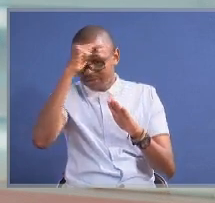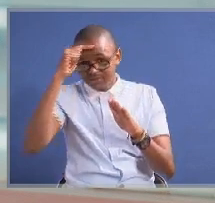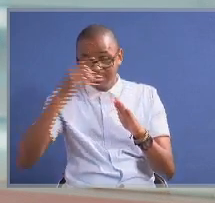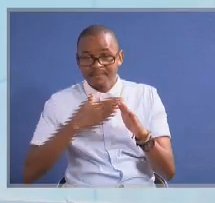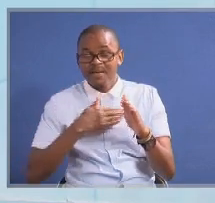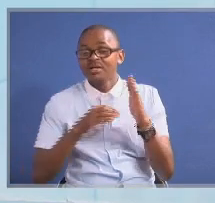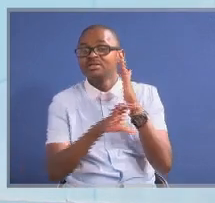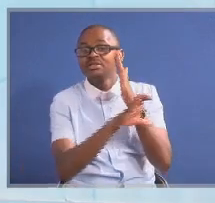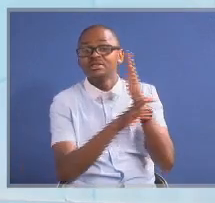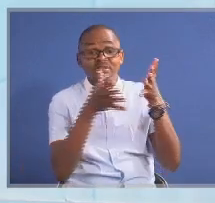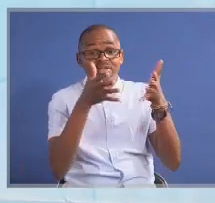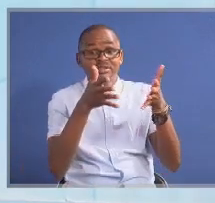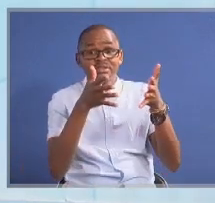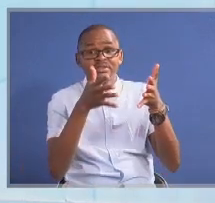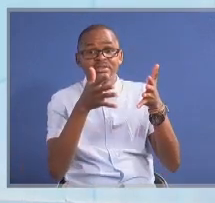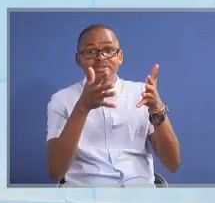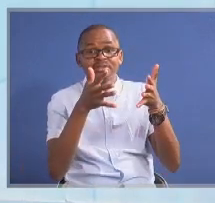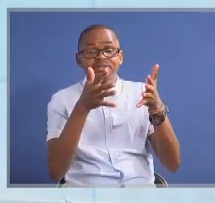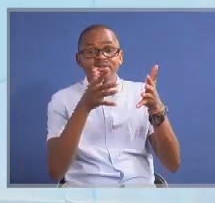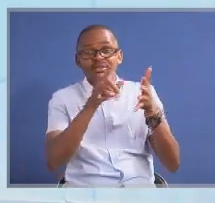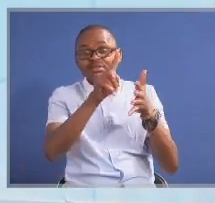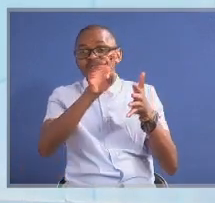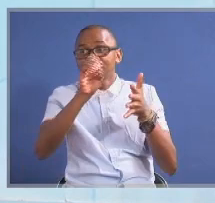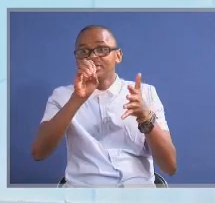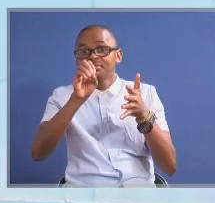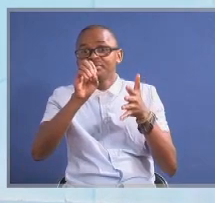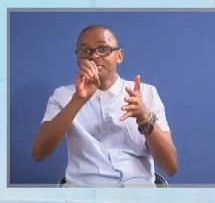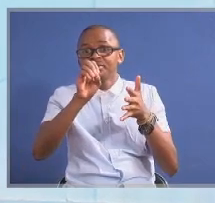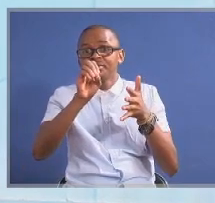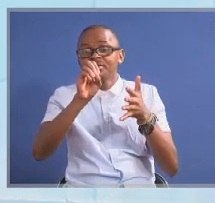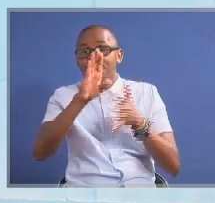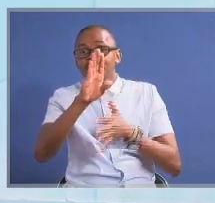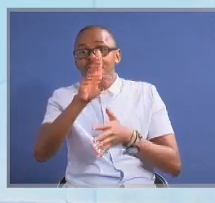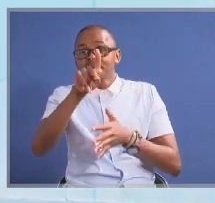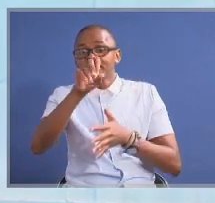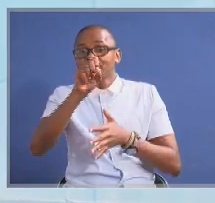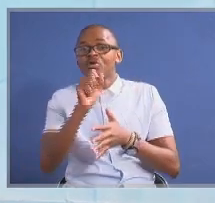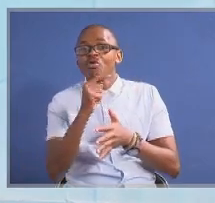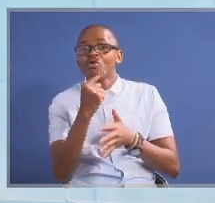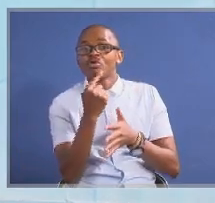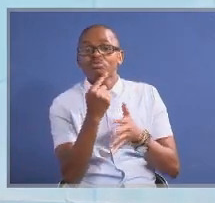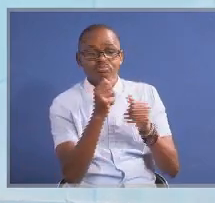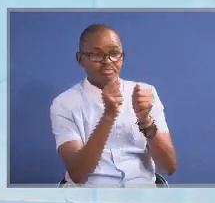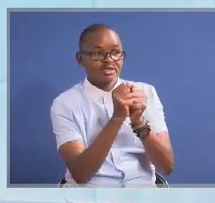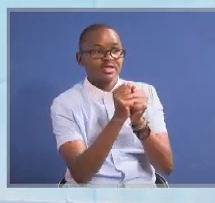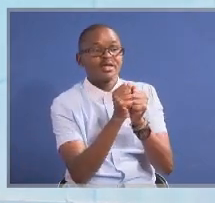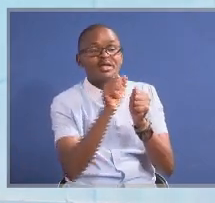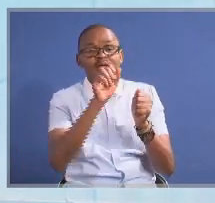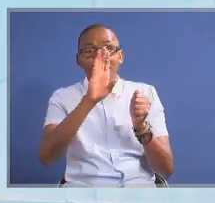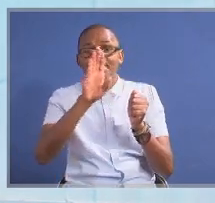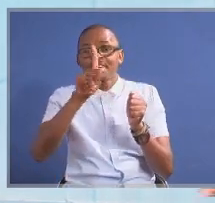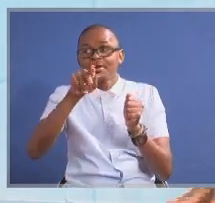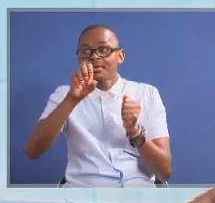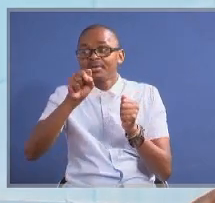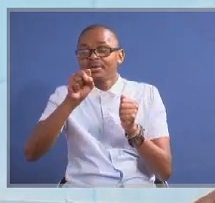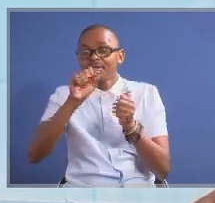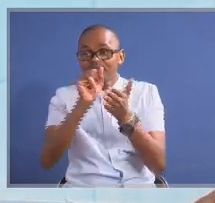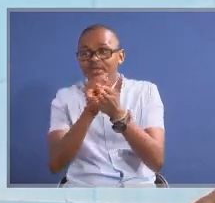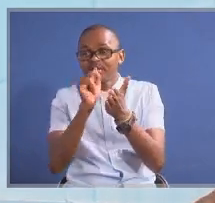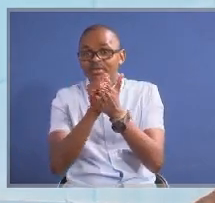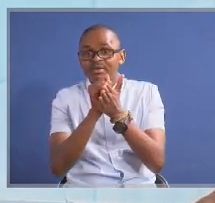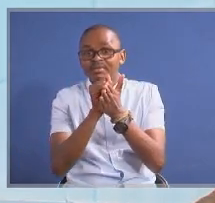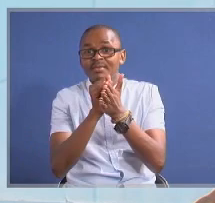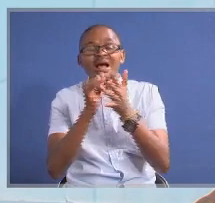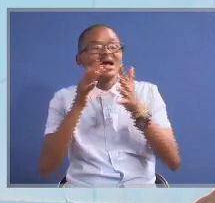in my country, here is 100 something Mbps. And in here, in my country, we wanted 10 Mbps per, you know, and that